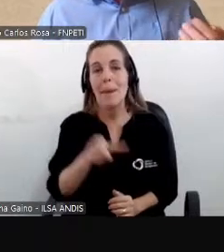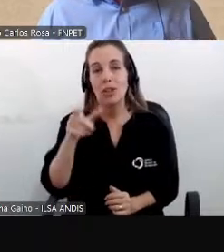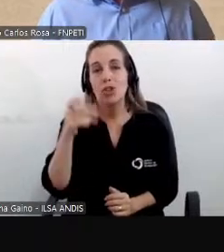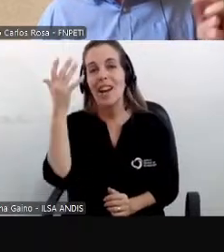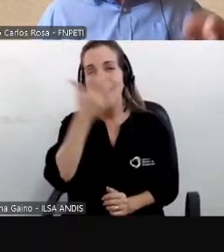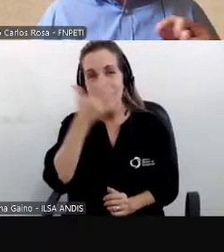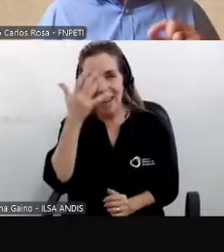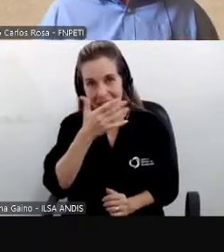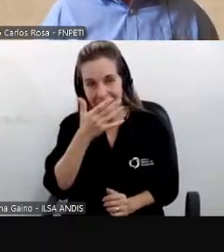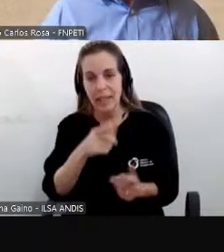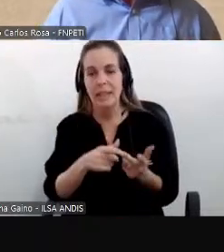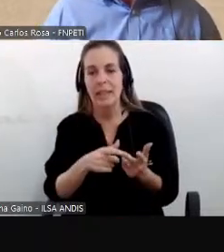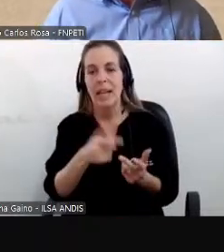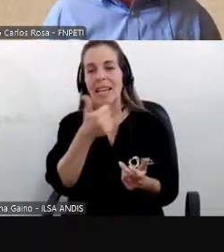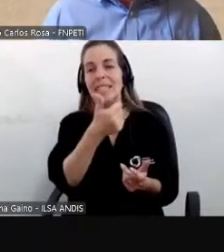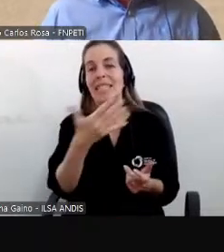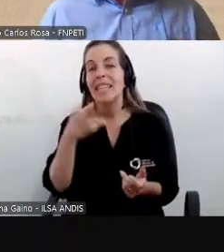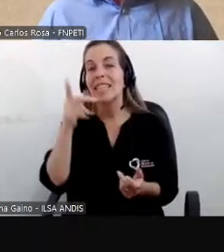are Black,